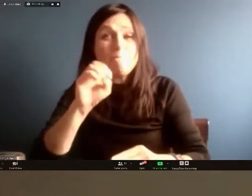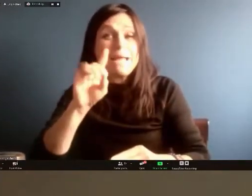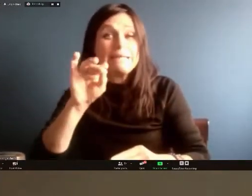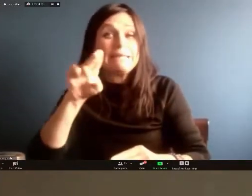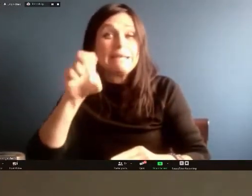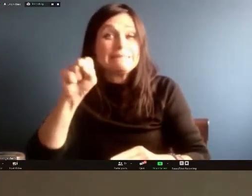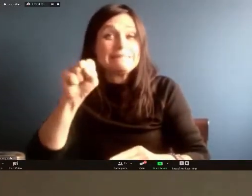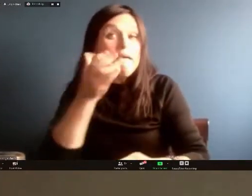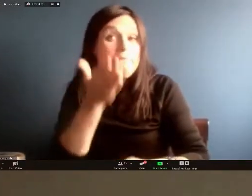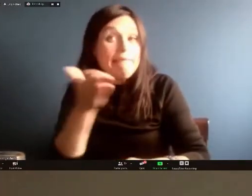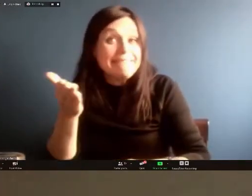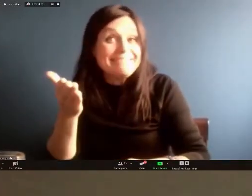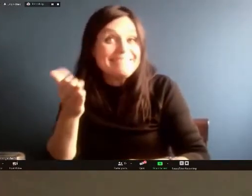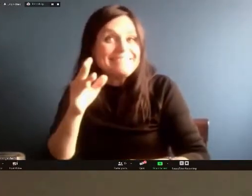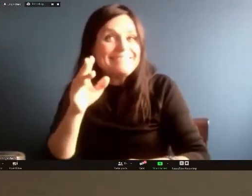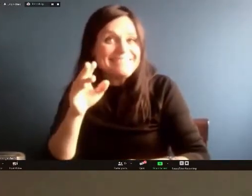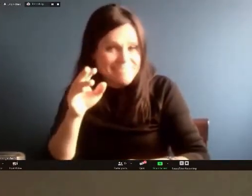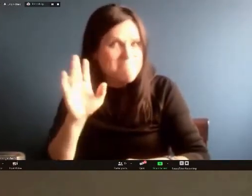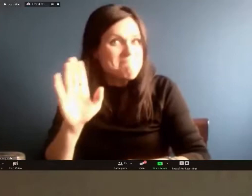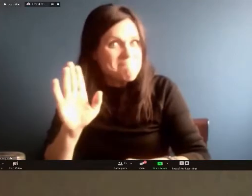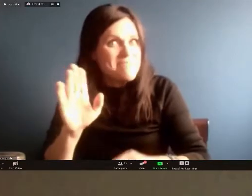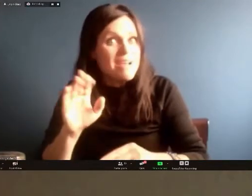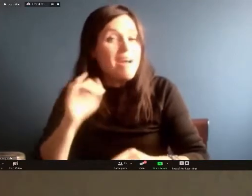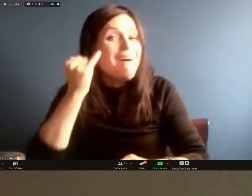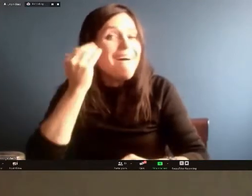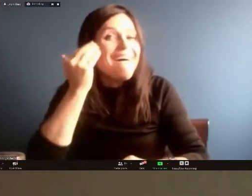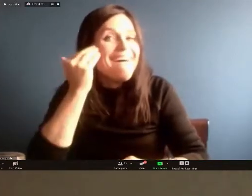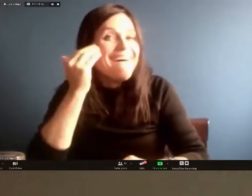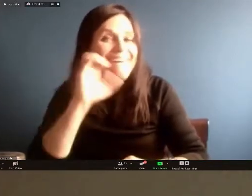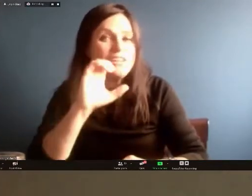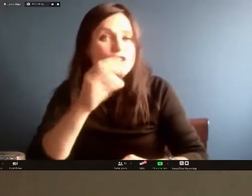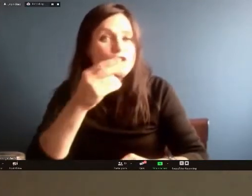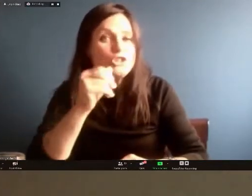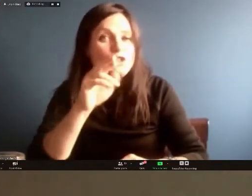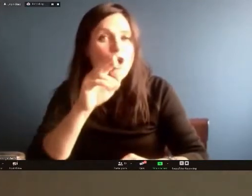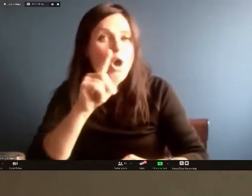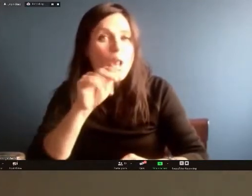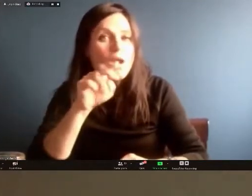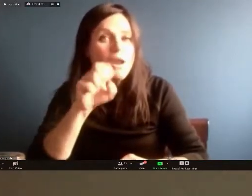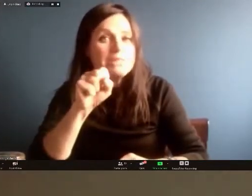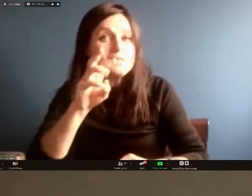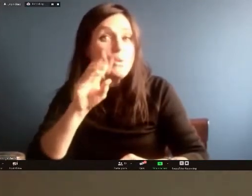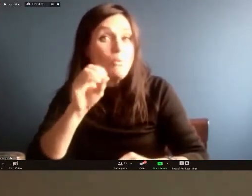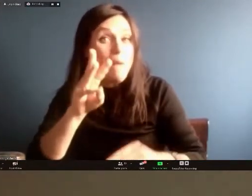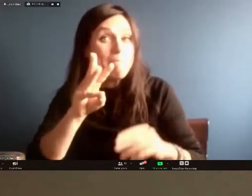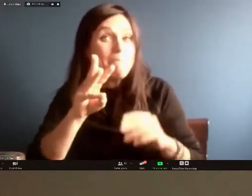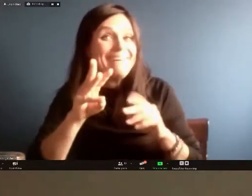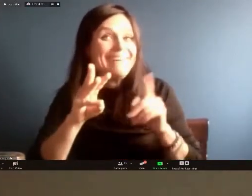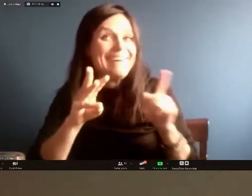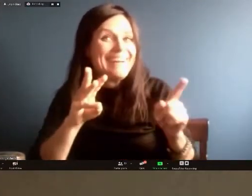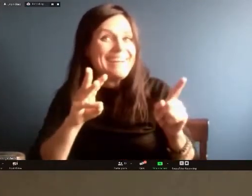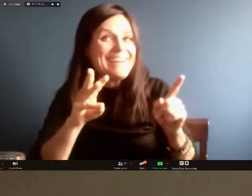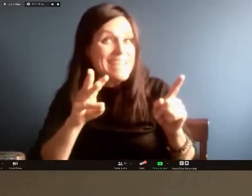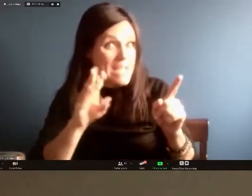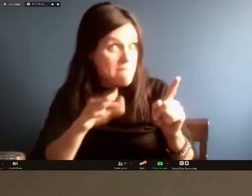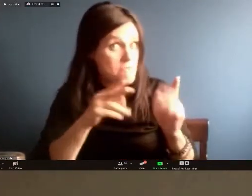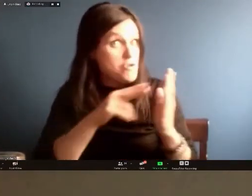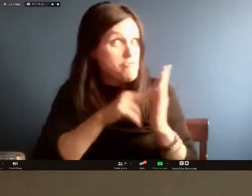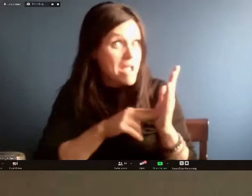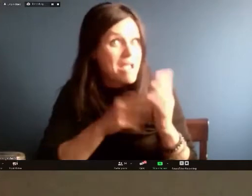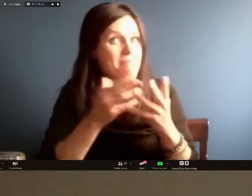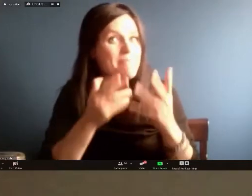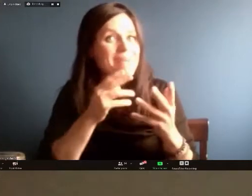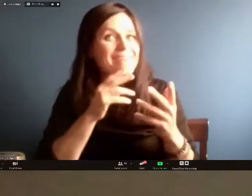For those of you who are big Charlotte's Web aficionados, you might recognize the expression. It's about